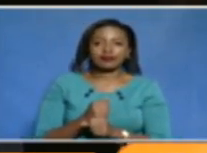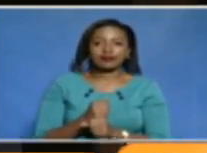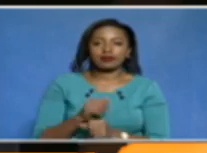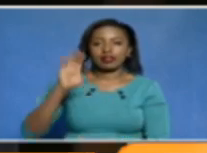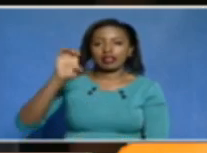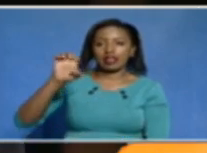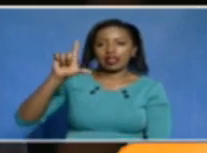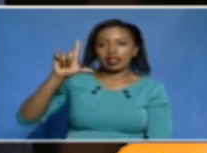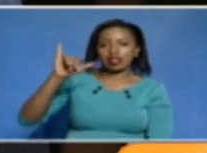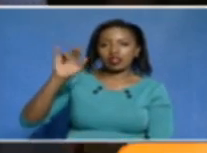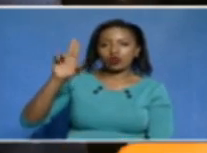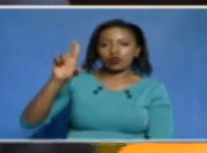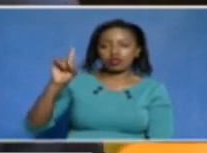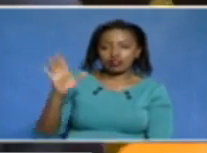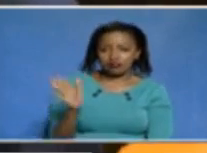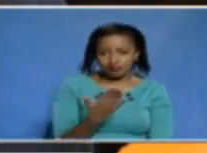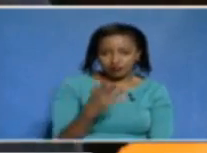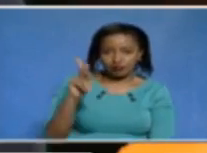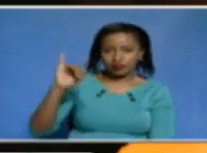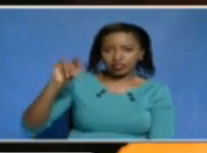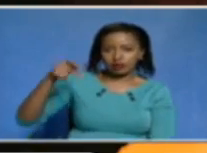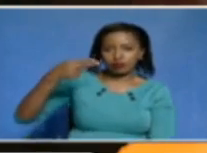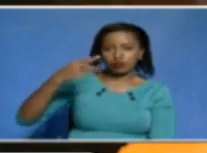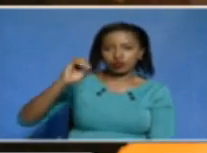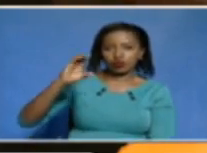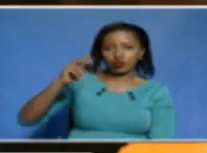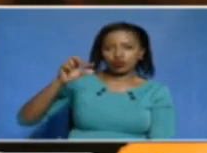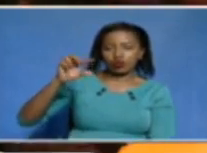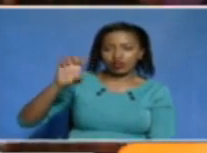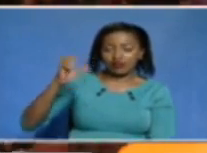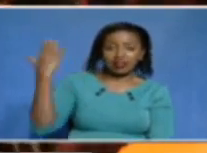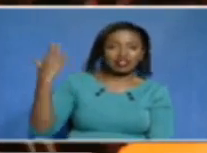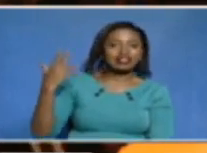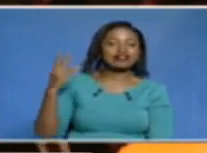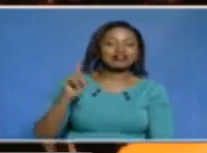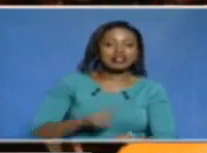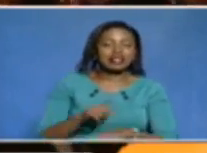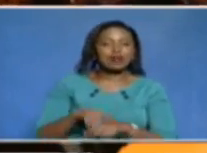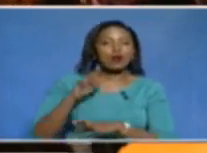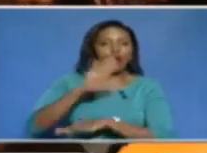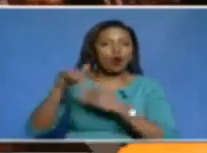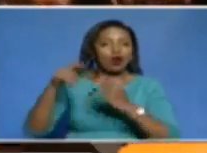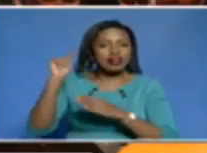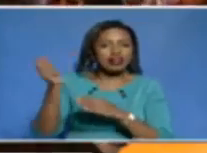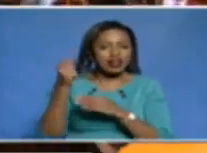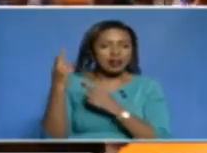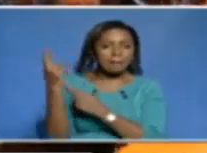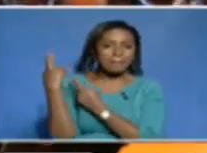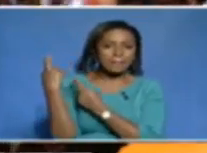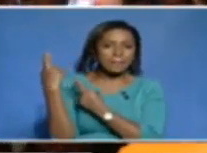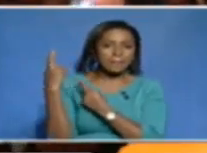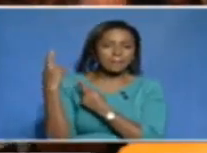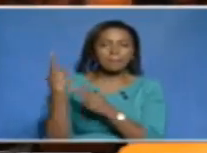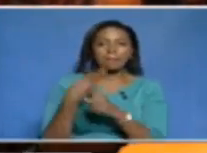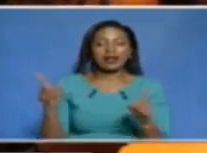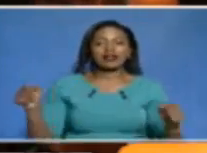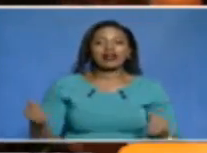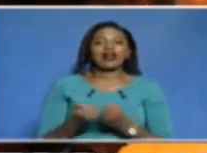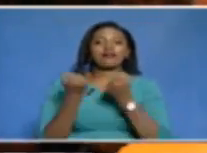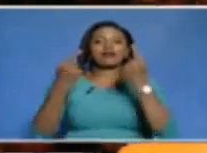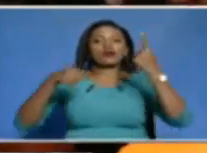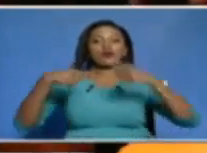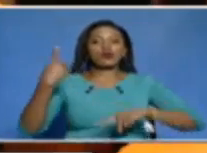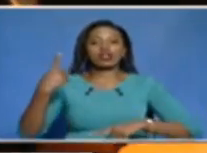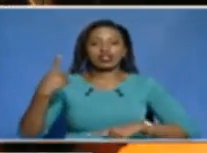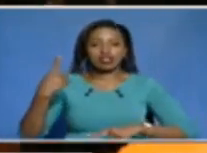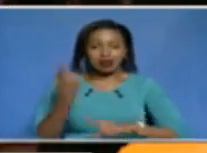Eliud Kipchoge. It is a moment all Kenya was waiting for. It was not a question of if, but when Eliud Kipchoge